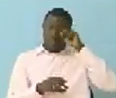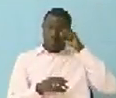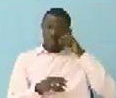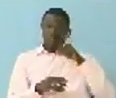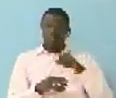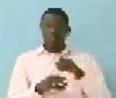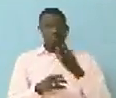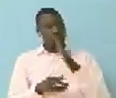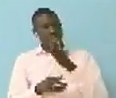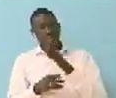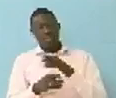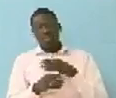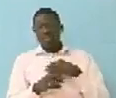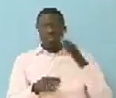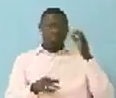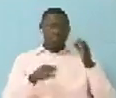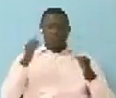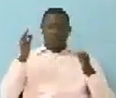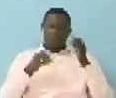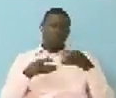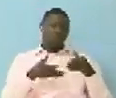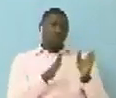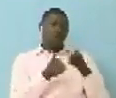then probably this is a court sitting.